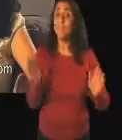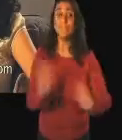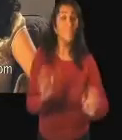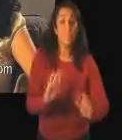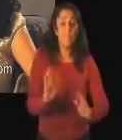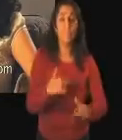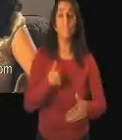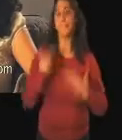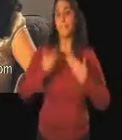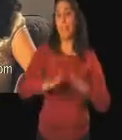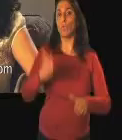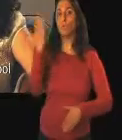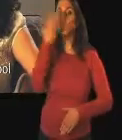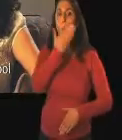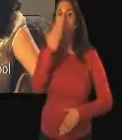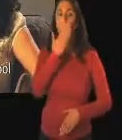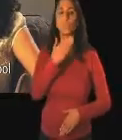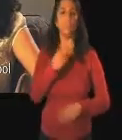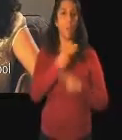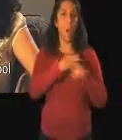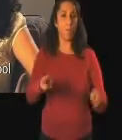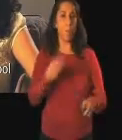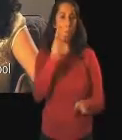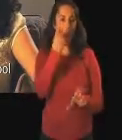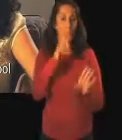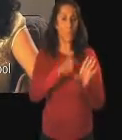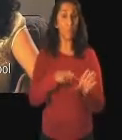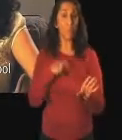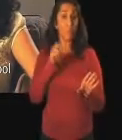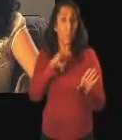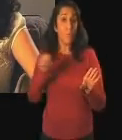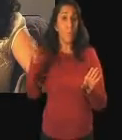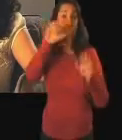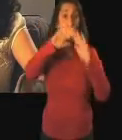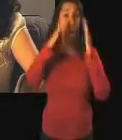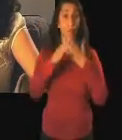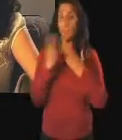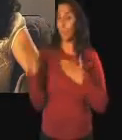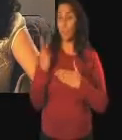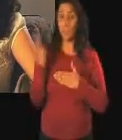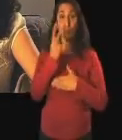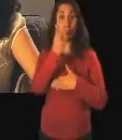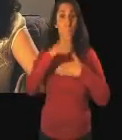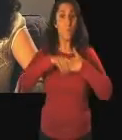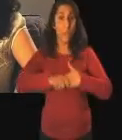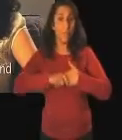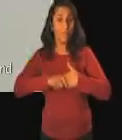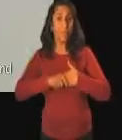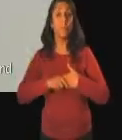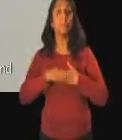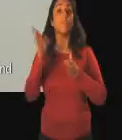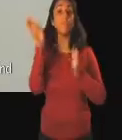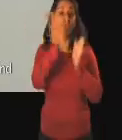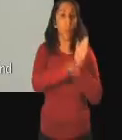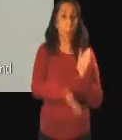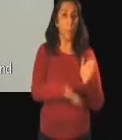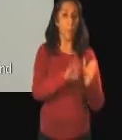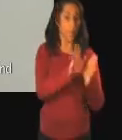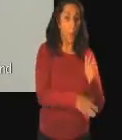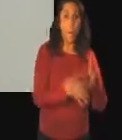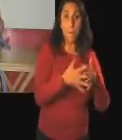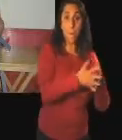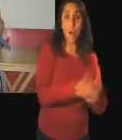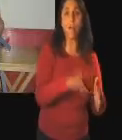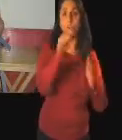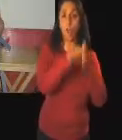My deafness didn't stop me from doing things as after I left school I took a gap year and travel around the world. So I was with two